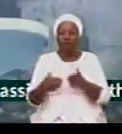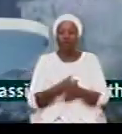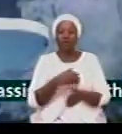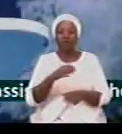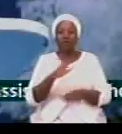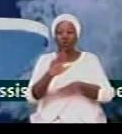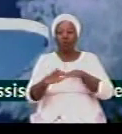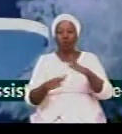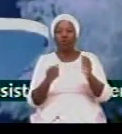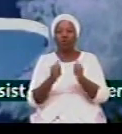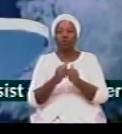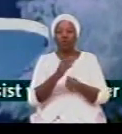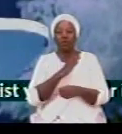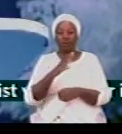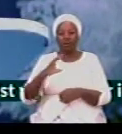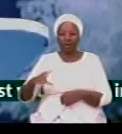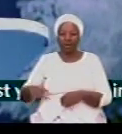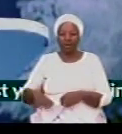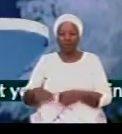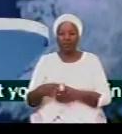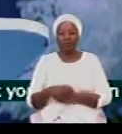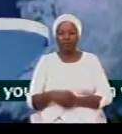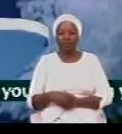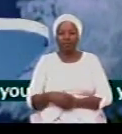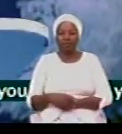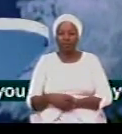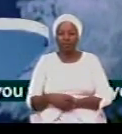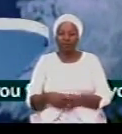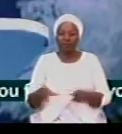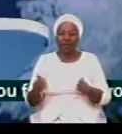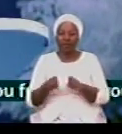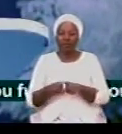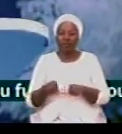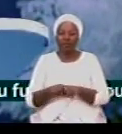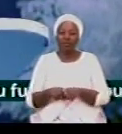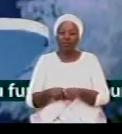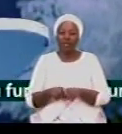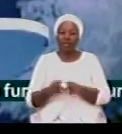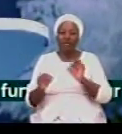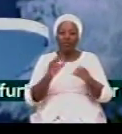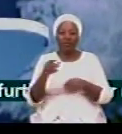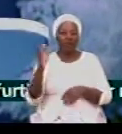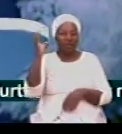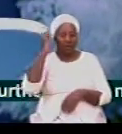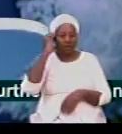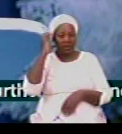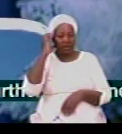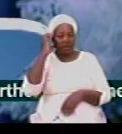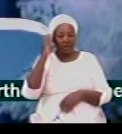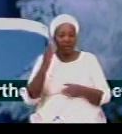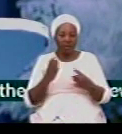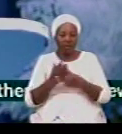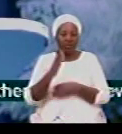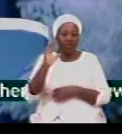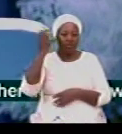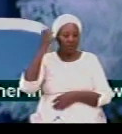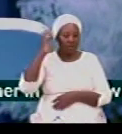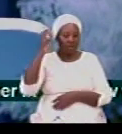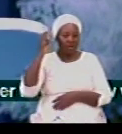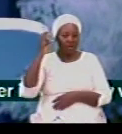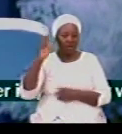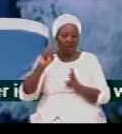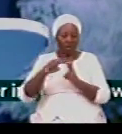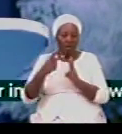Also, if you are listening via radio or television and you just gave